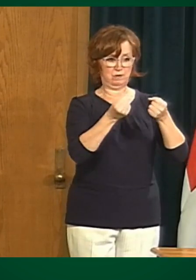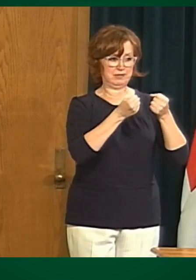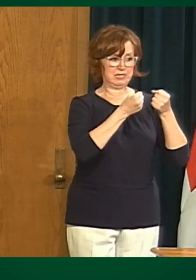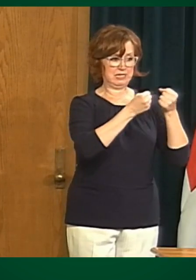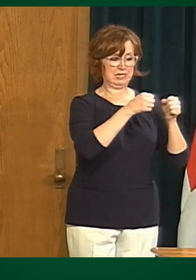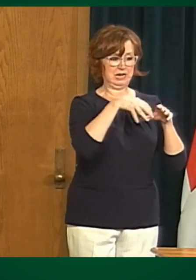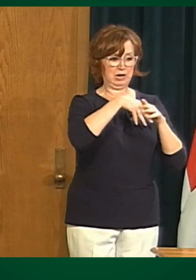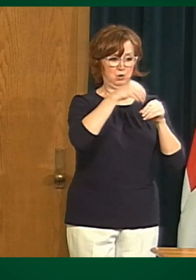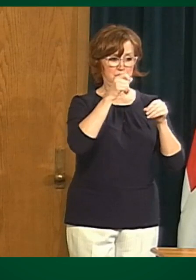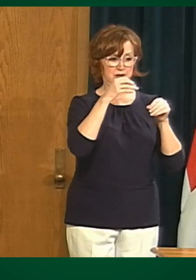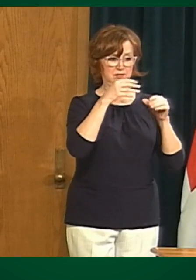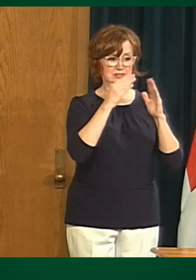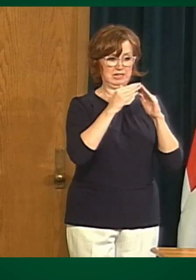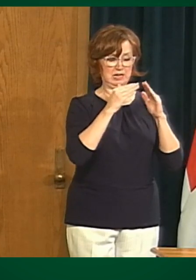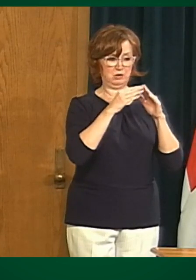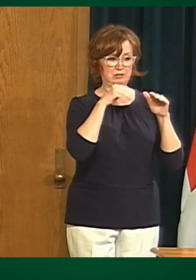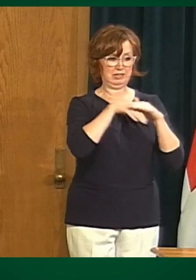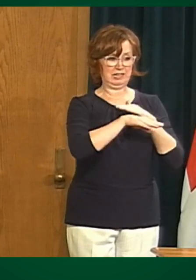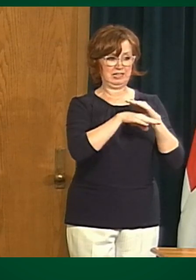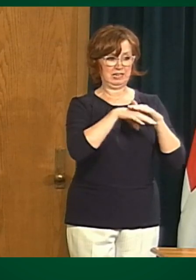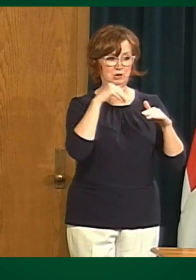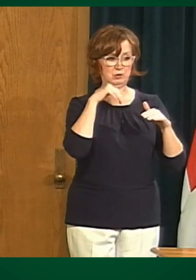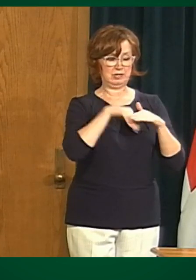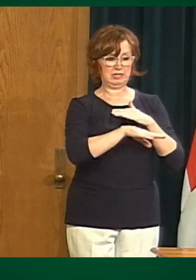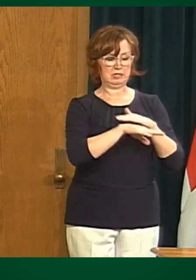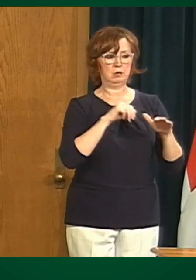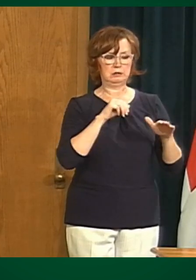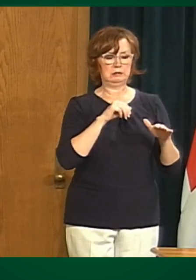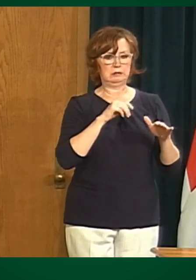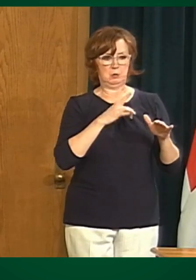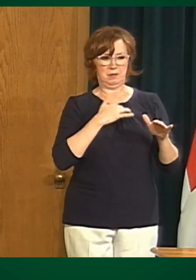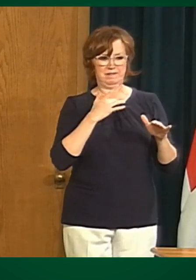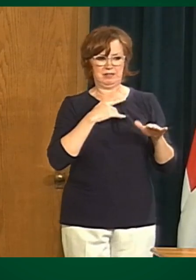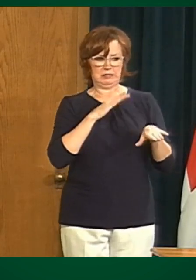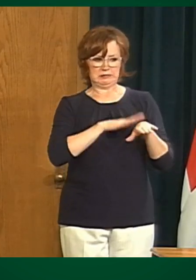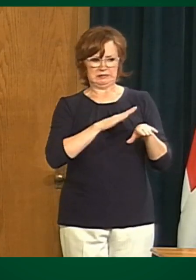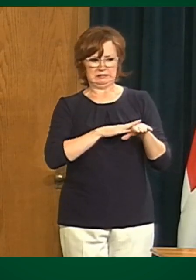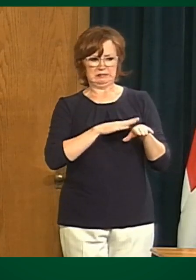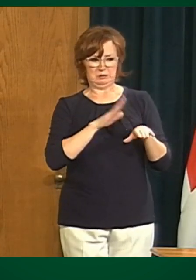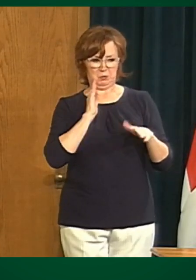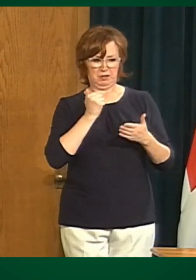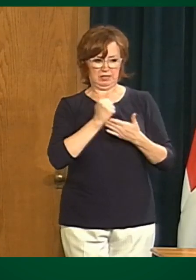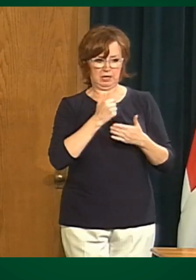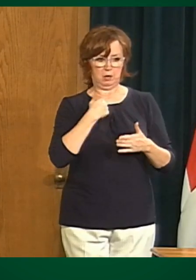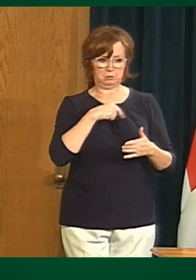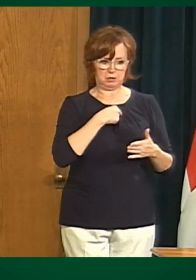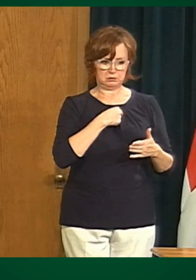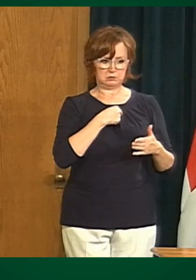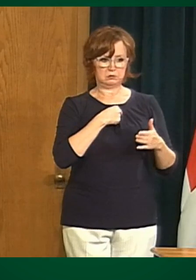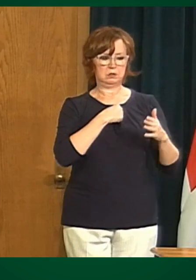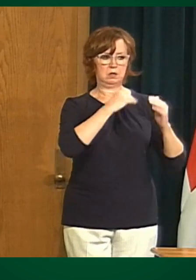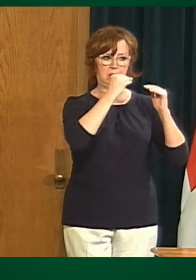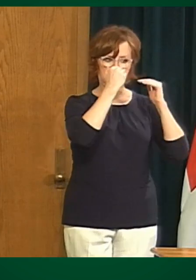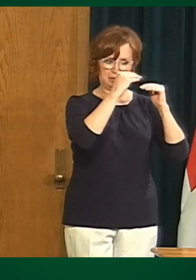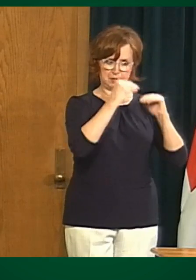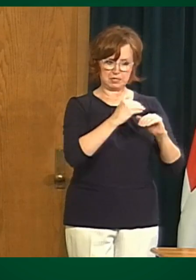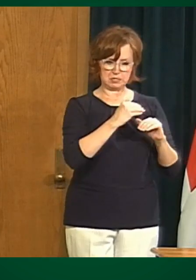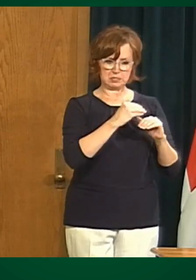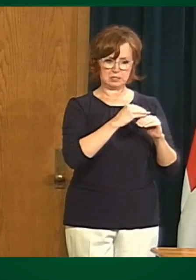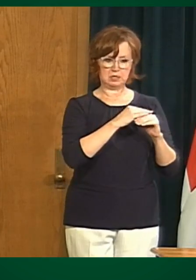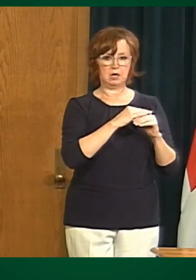helpful, and this is also a restriction is done, and this is an understanding among